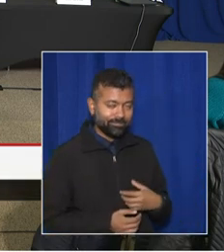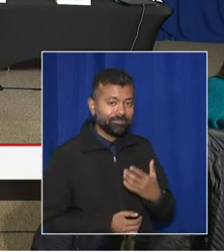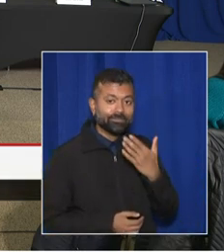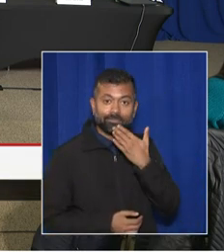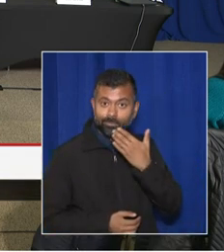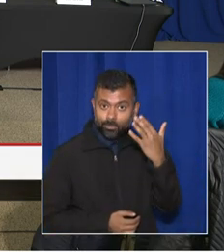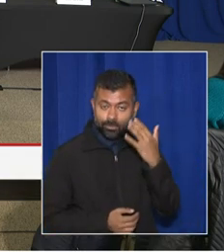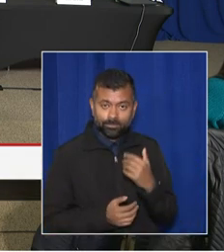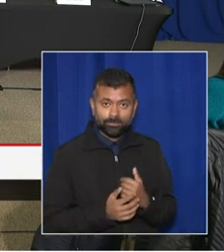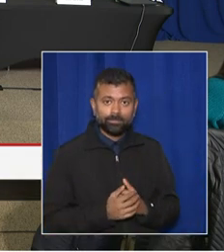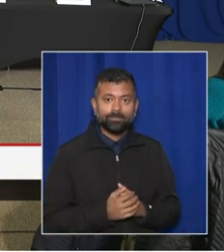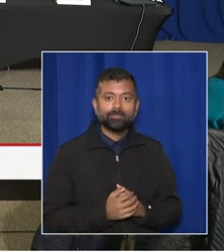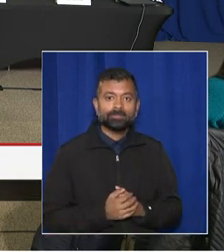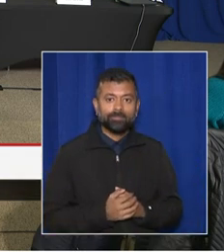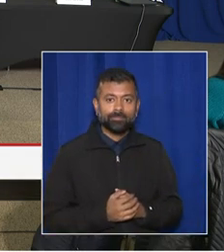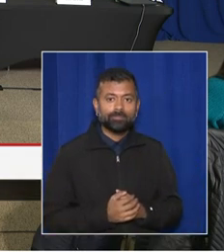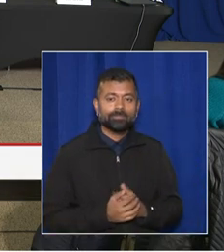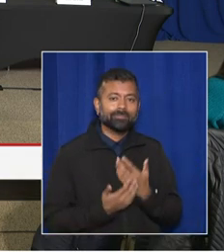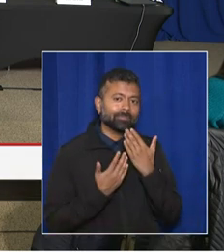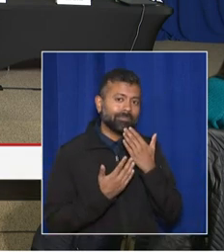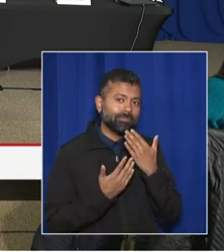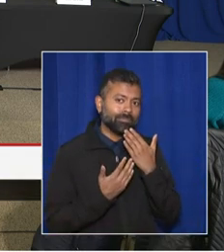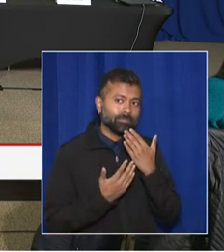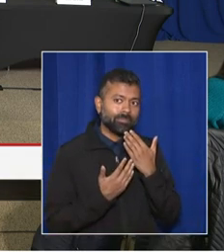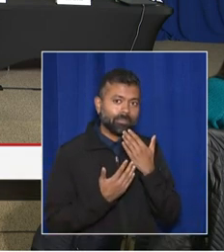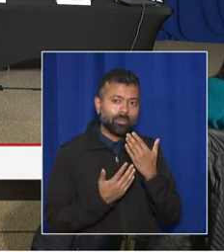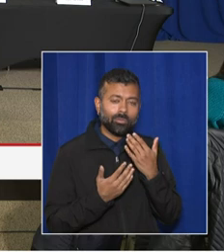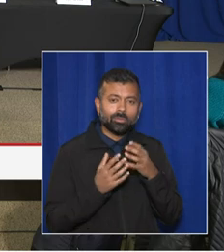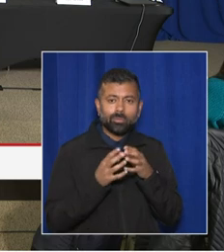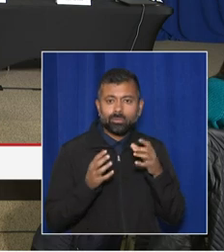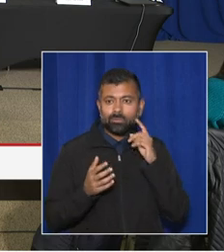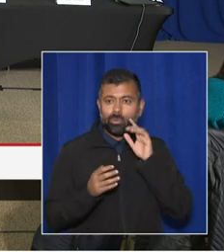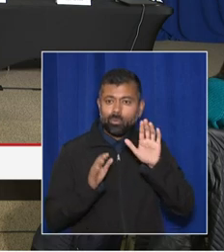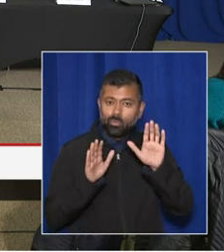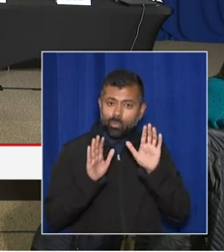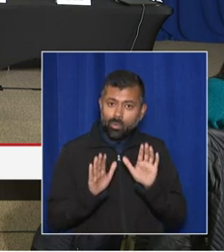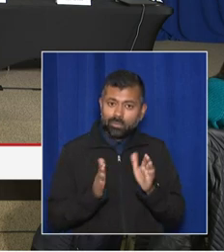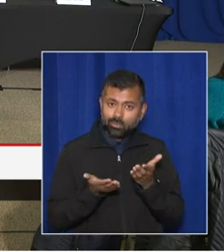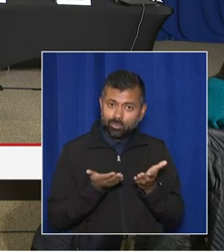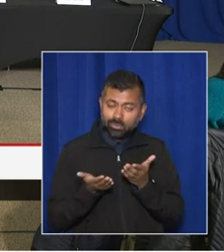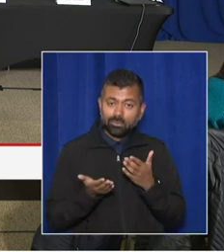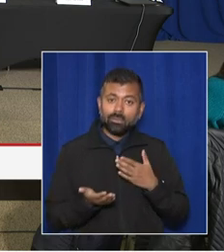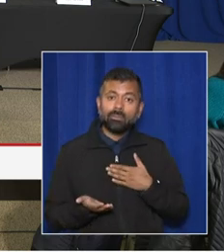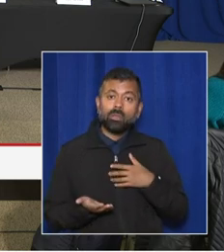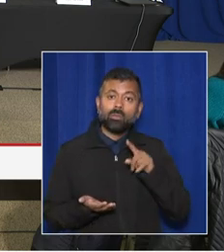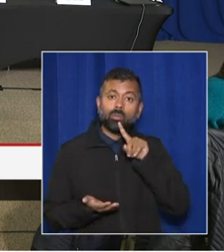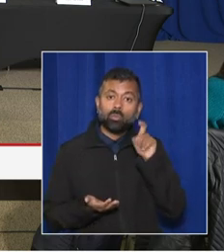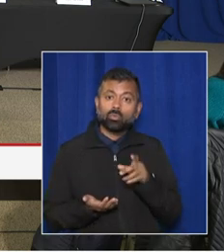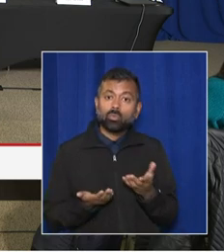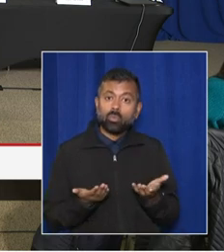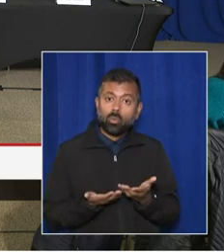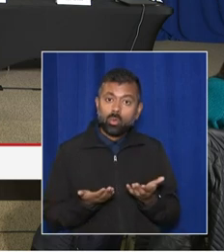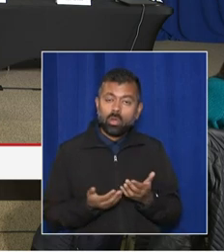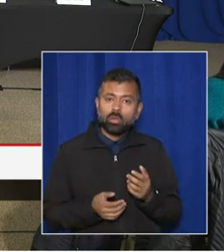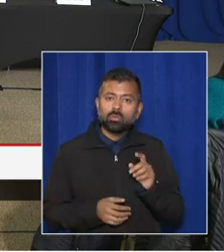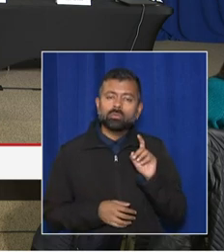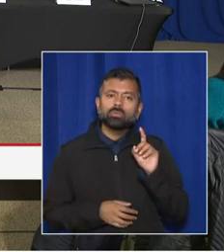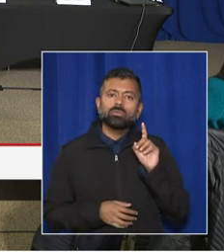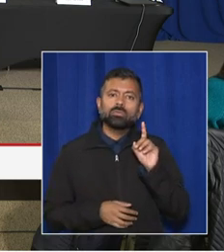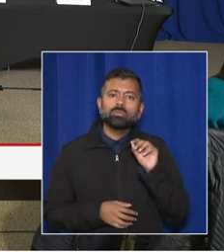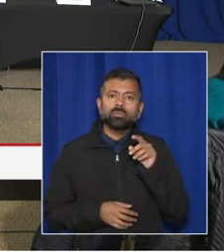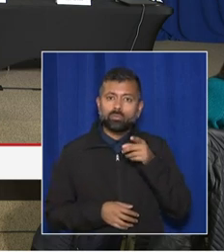exemplary service. My question is, do you anticipate with the dissolution of